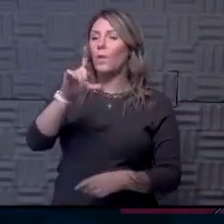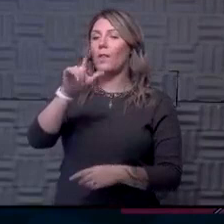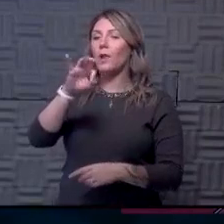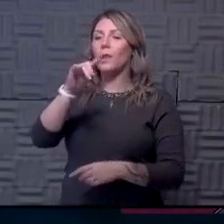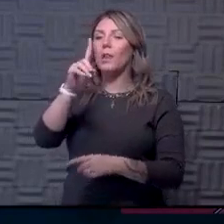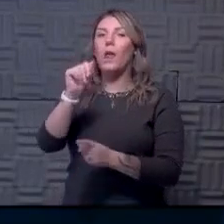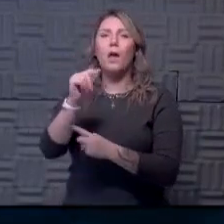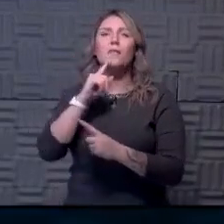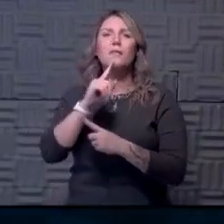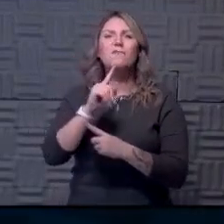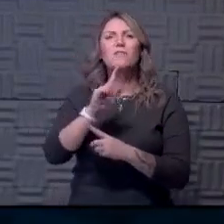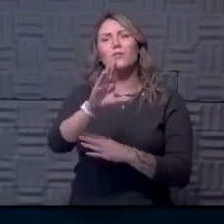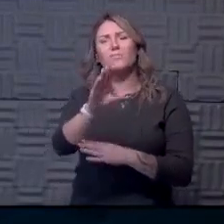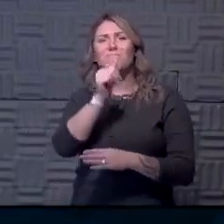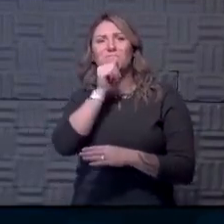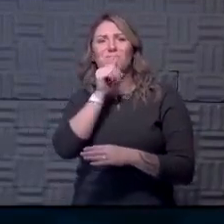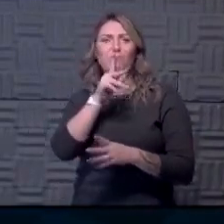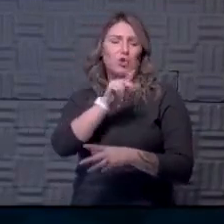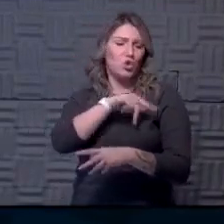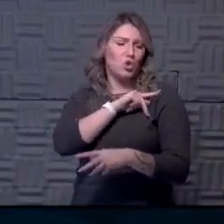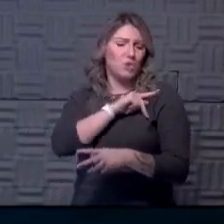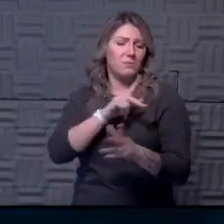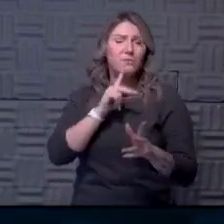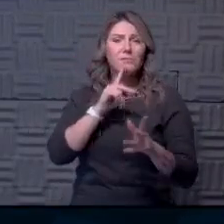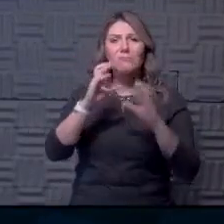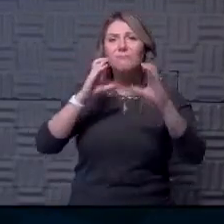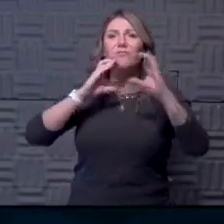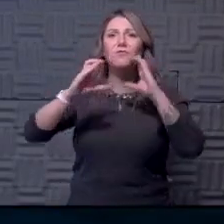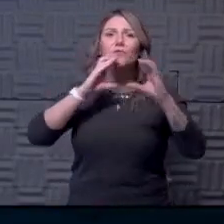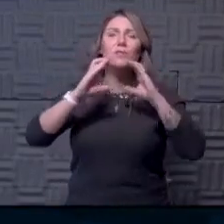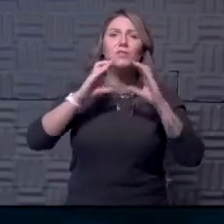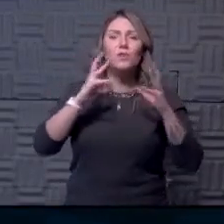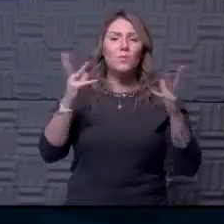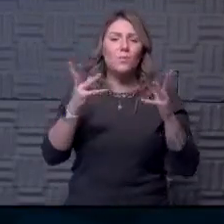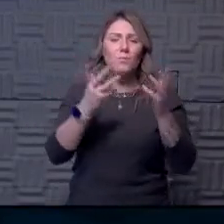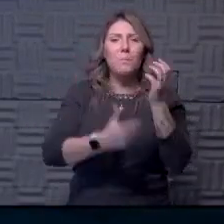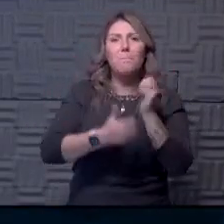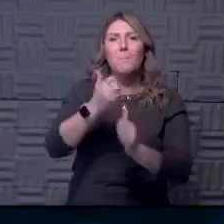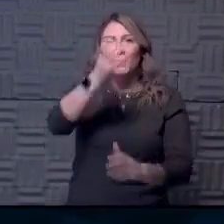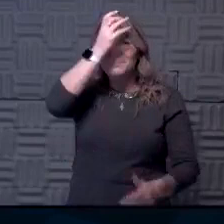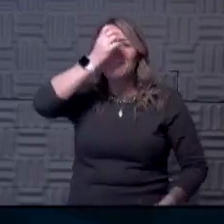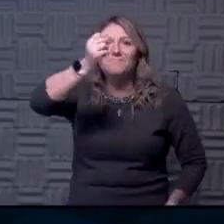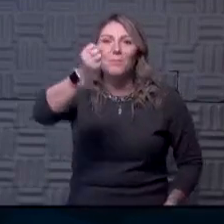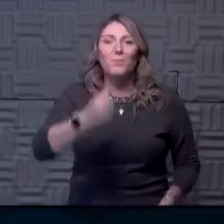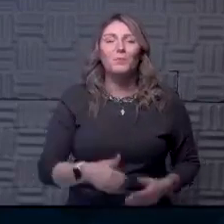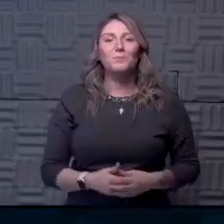some of those personal conversations. Tell us, like, what were some of the things that were most memorable to you?